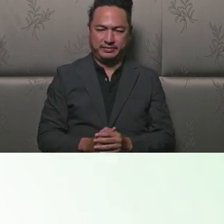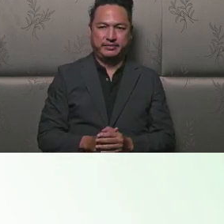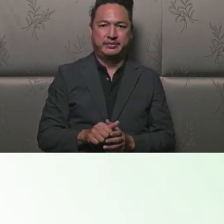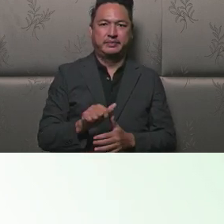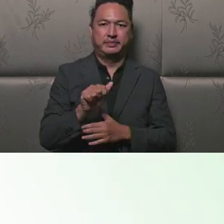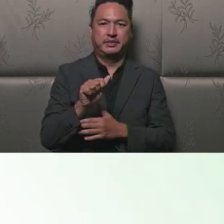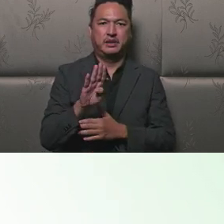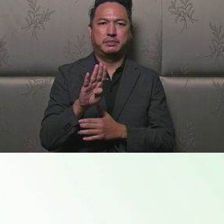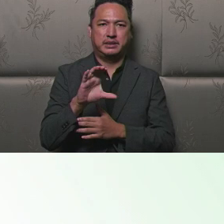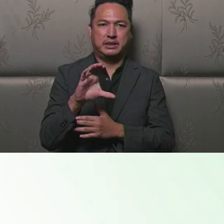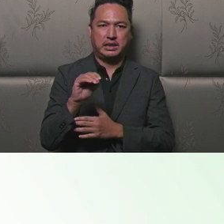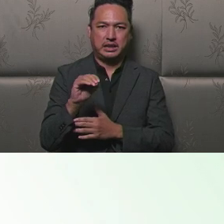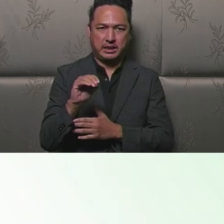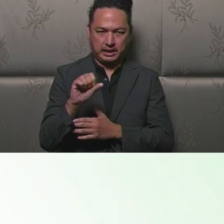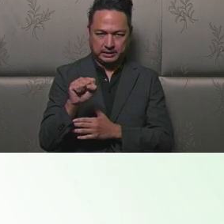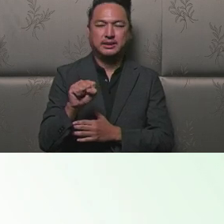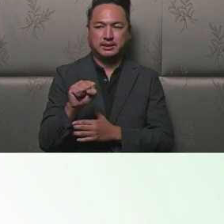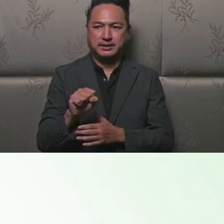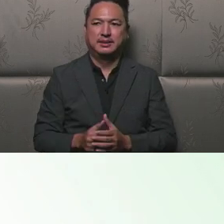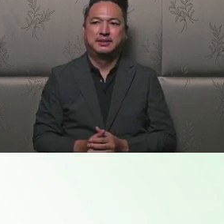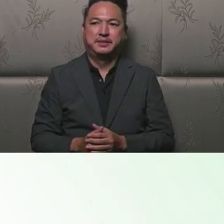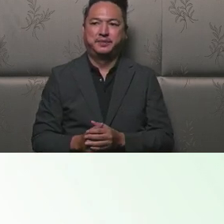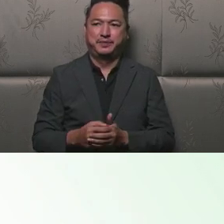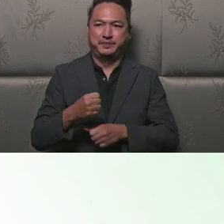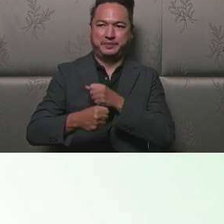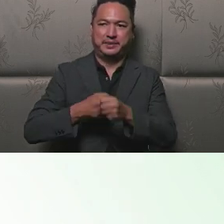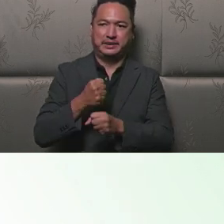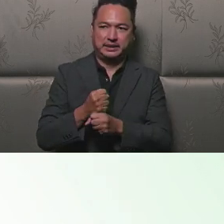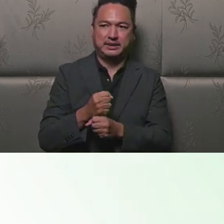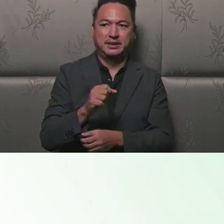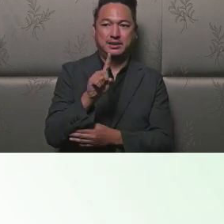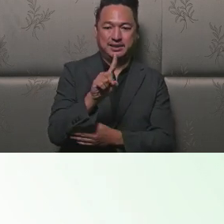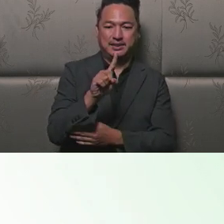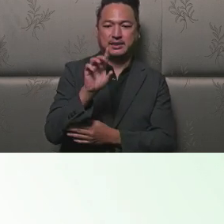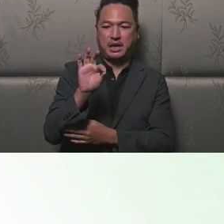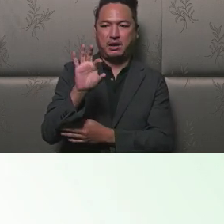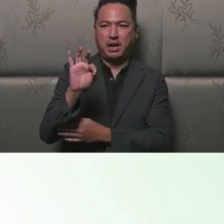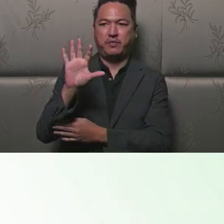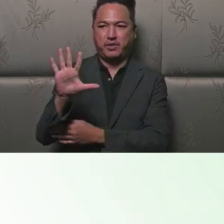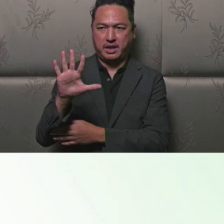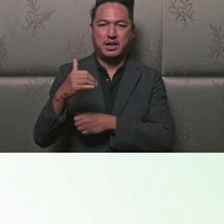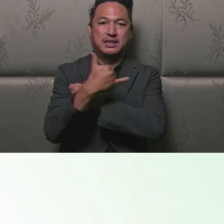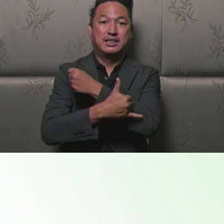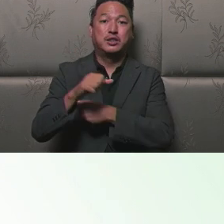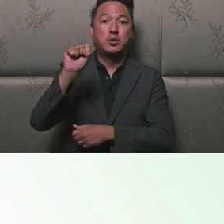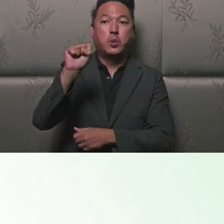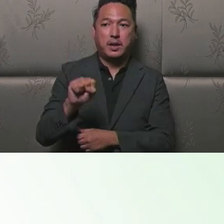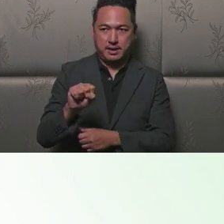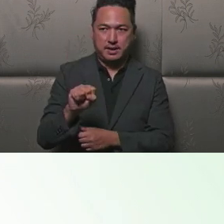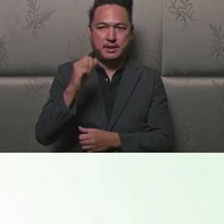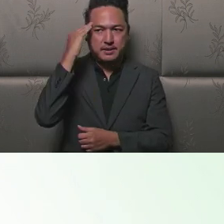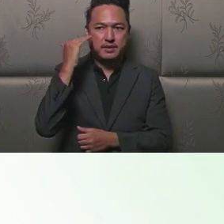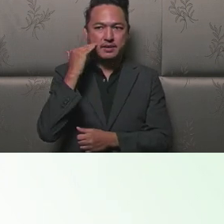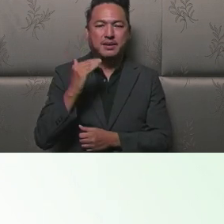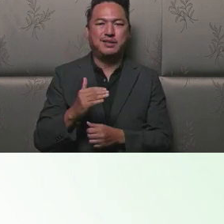on Educational Reforms announced in Korea. And the scheme actually began in March of 1998.